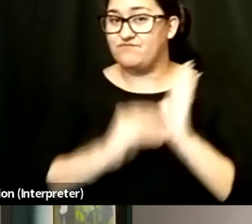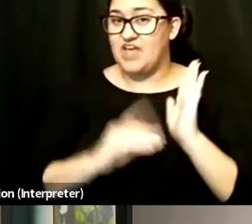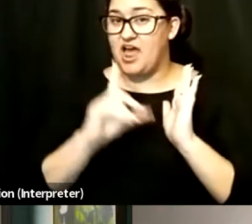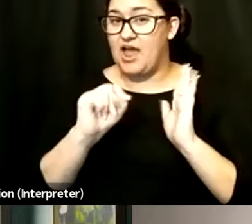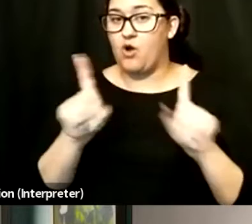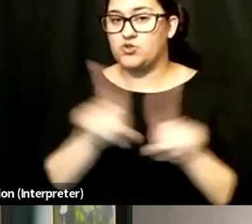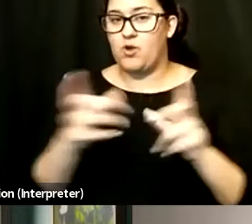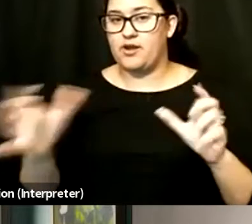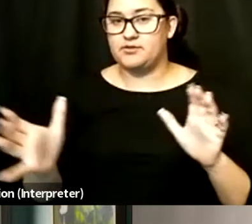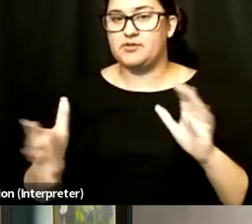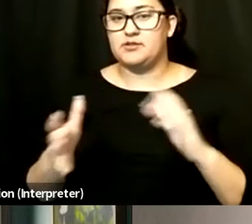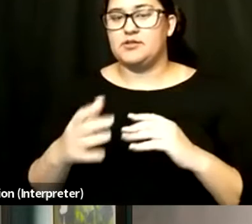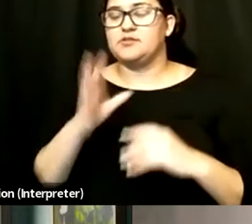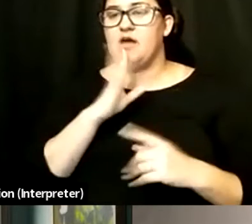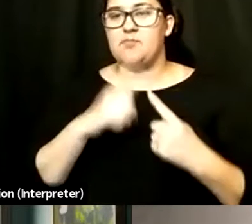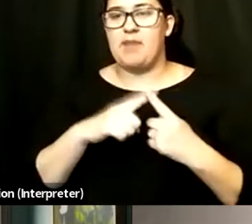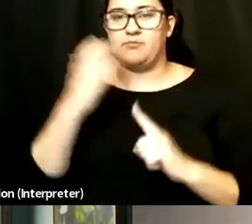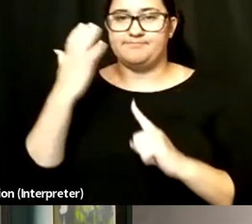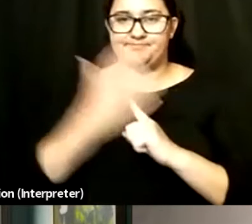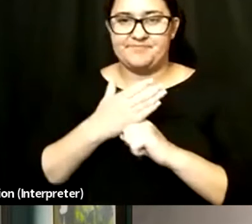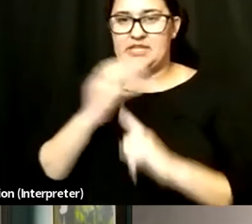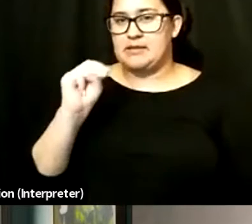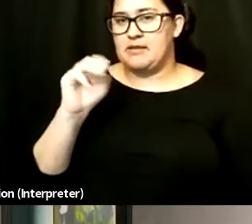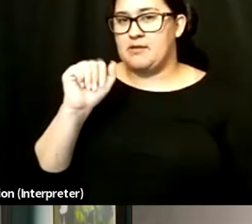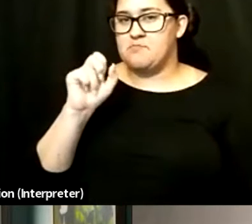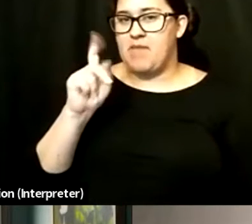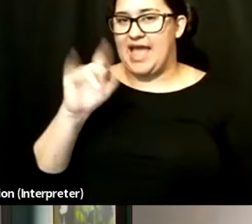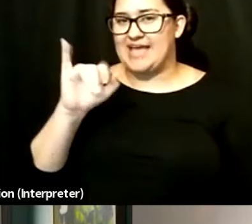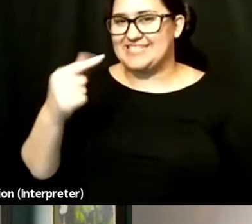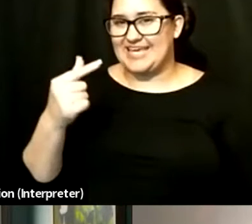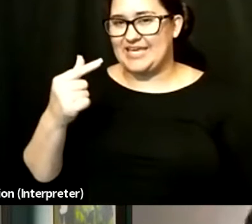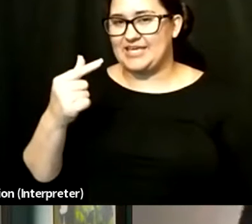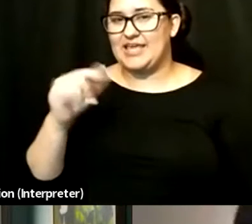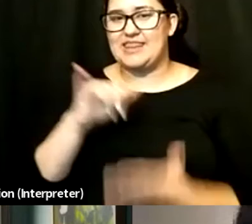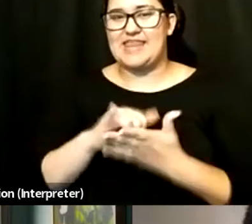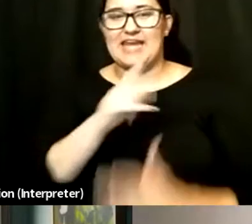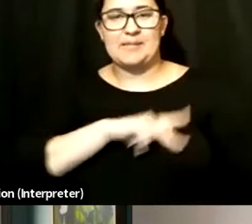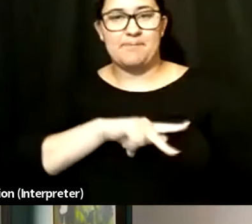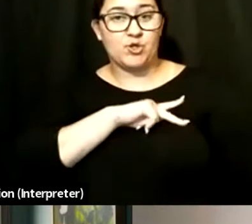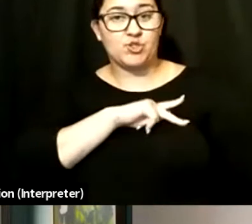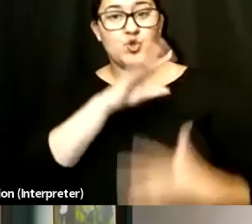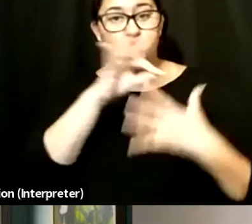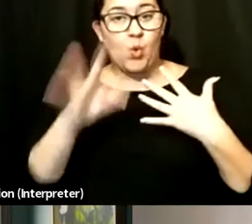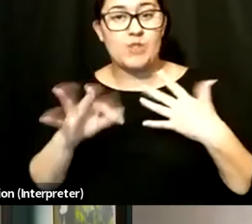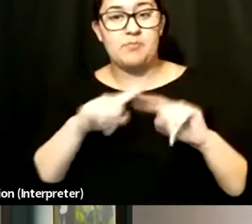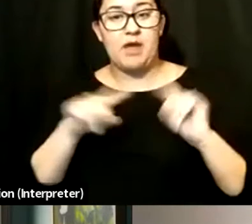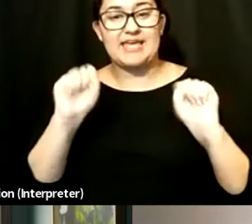with masking, because we present masking and COVID mitigation now as a personal choice, but it could have